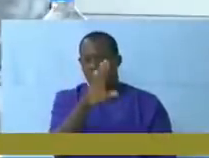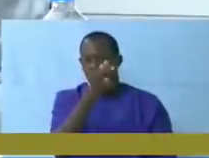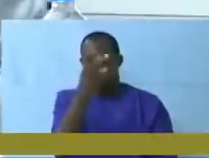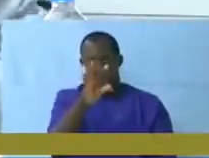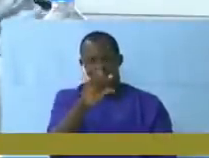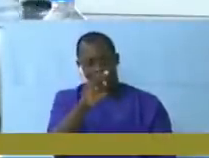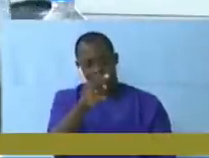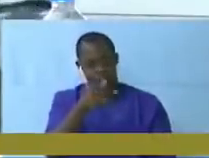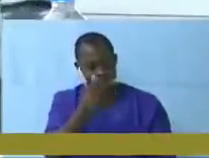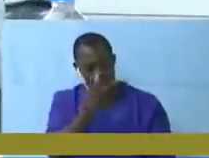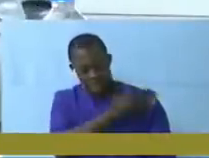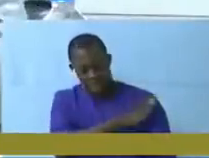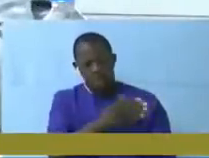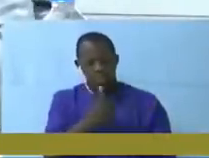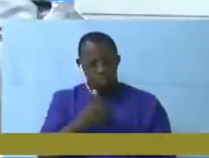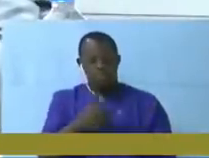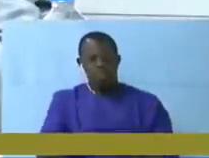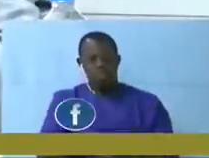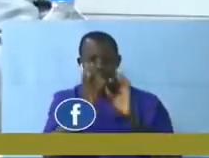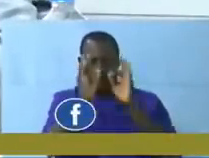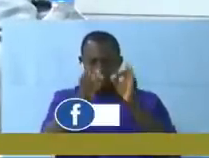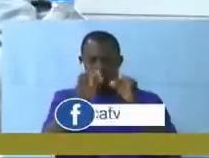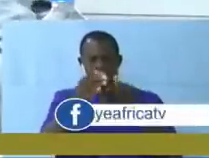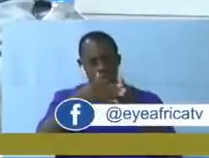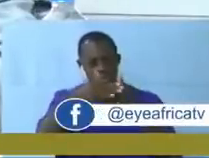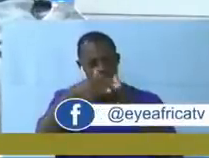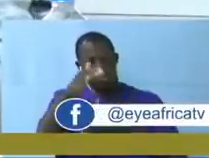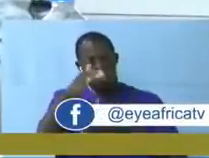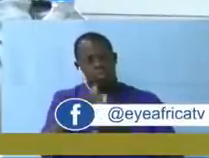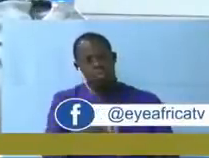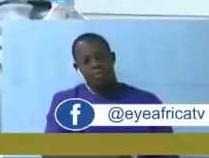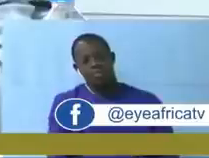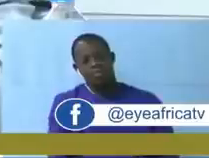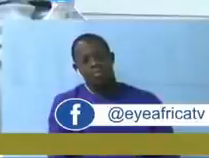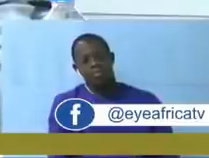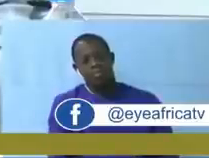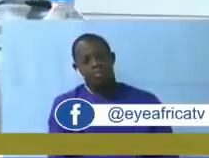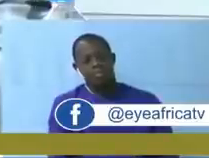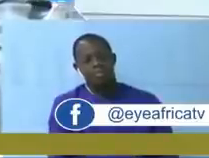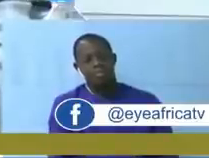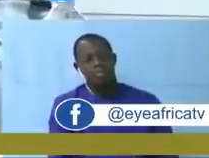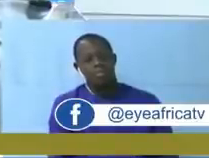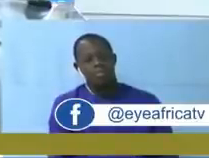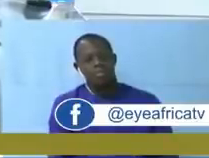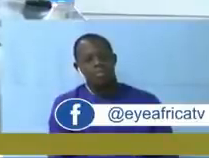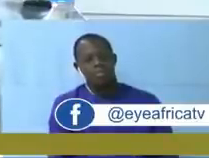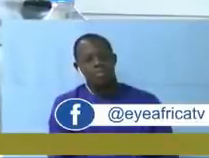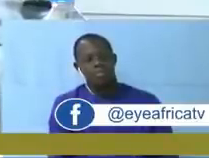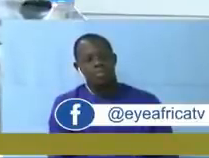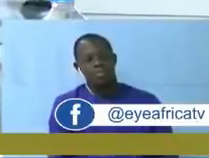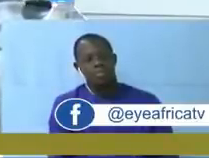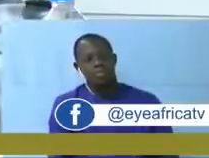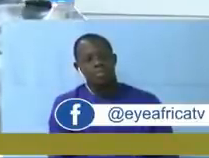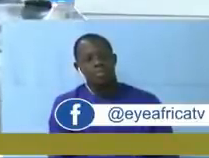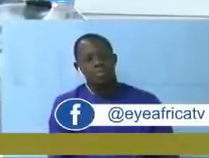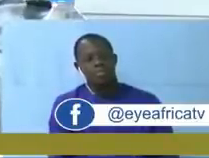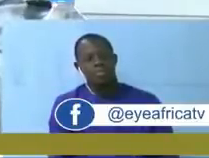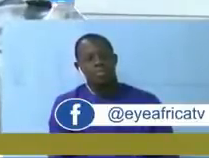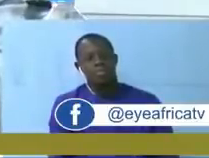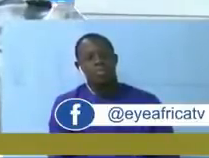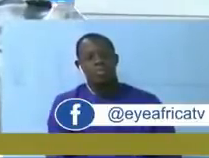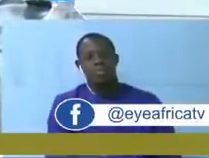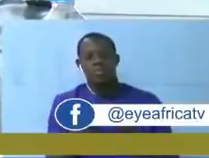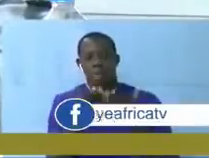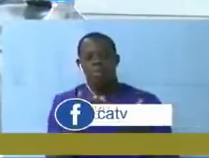can just explain a bit more. Please, so here we're talking about a case where the vice president is